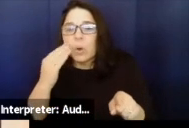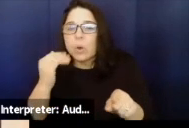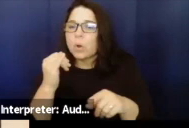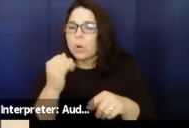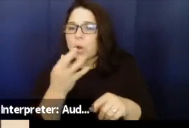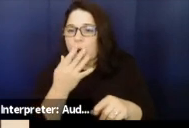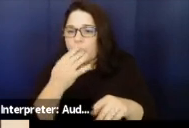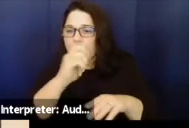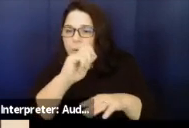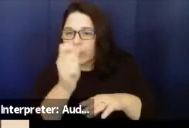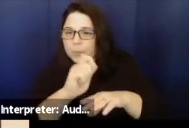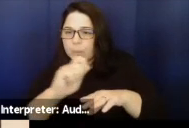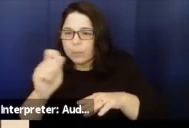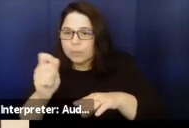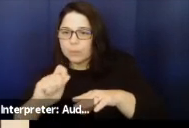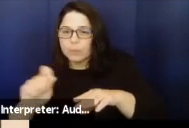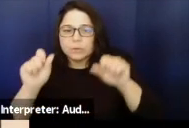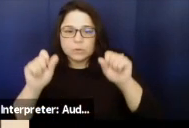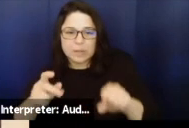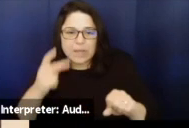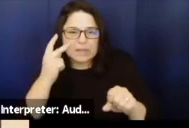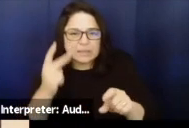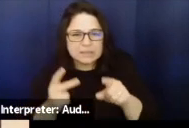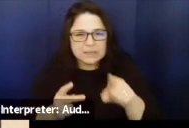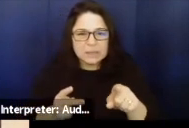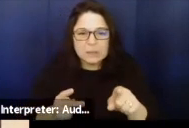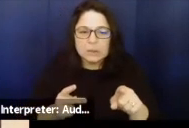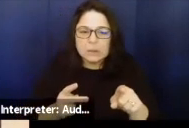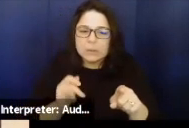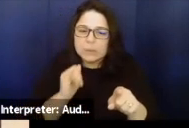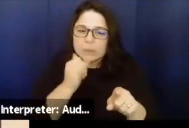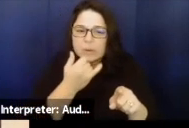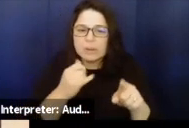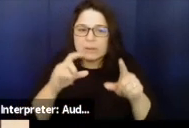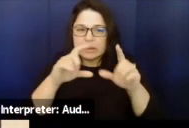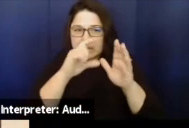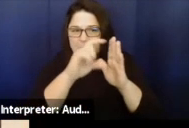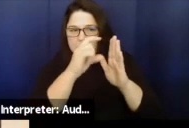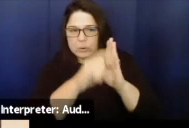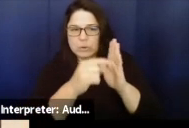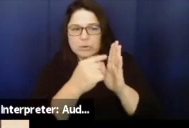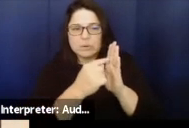on this one, evidence of haste. The typesetter has set the header up here